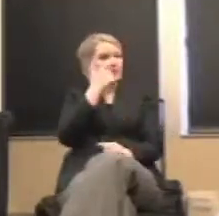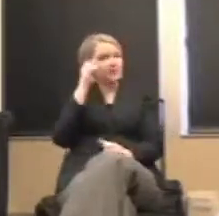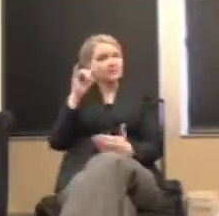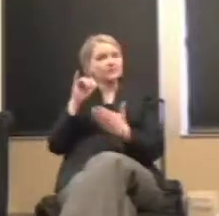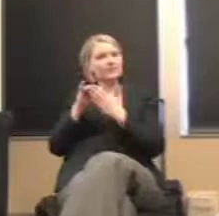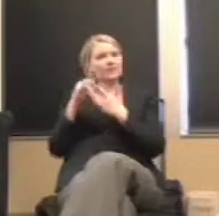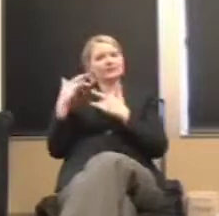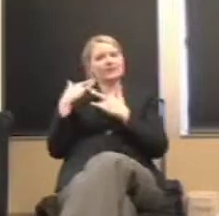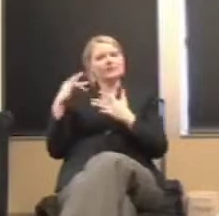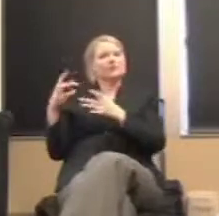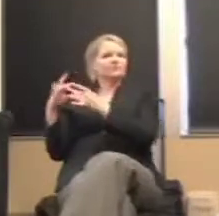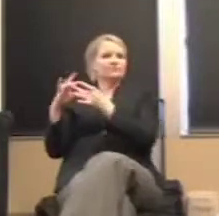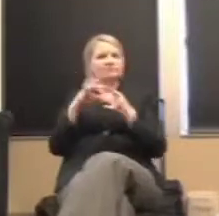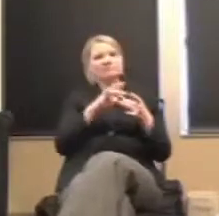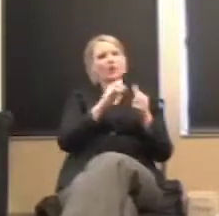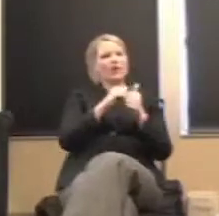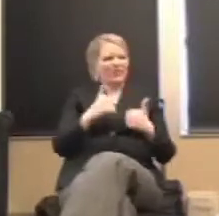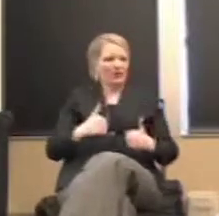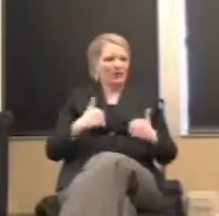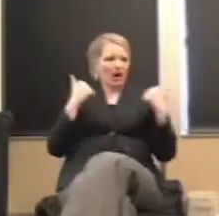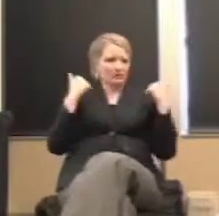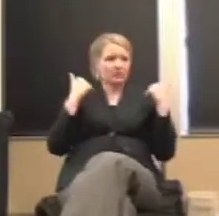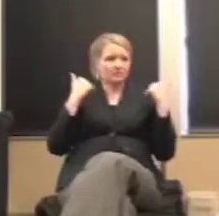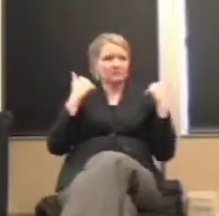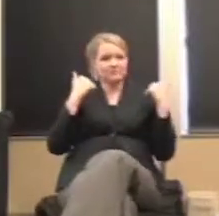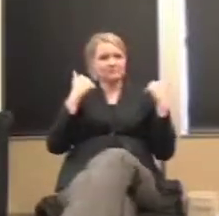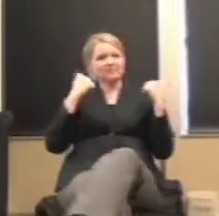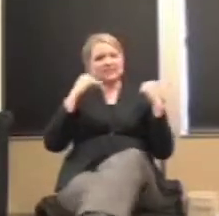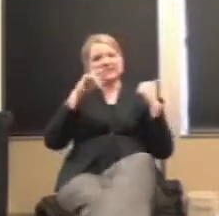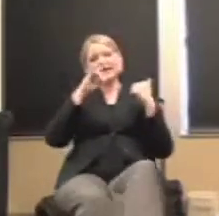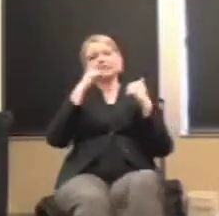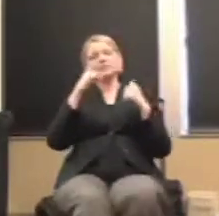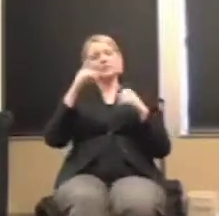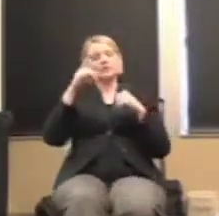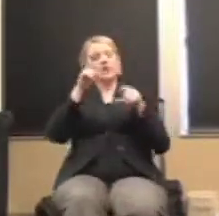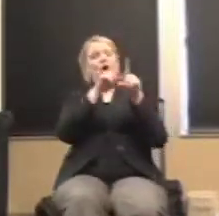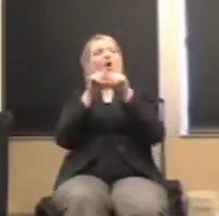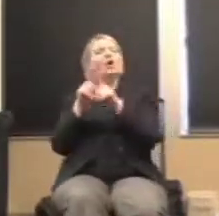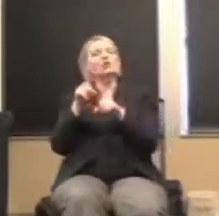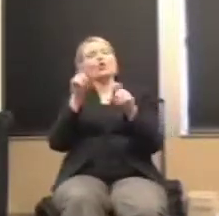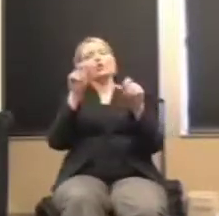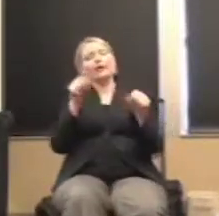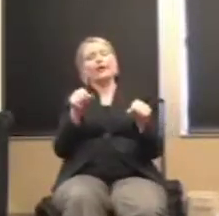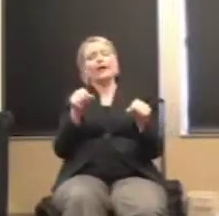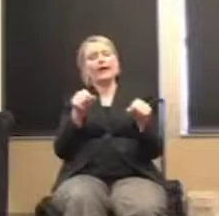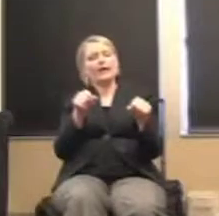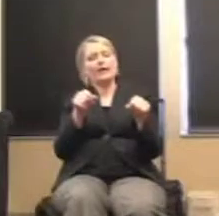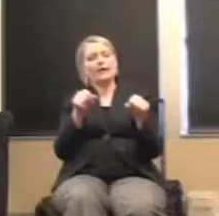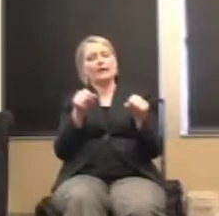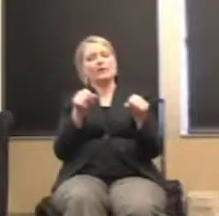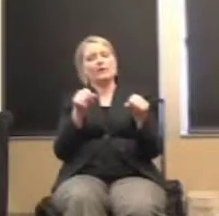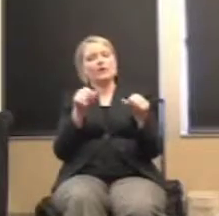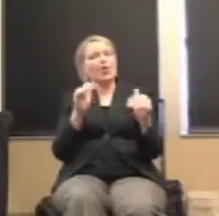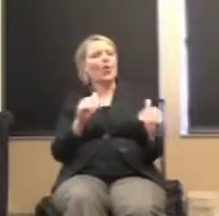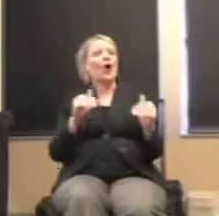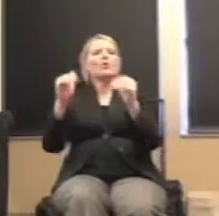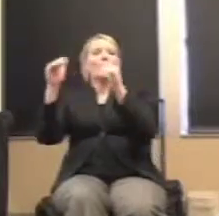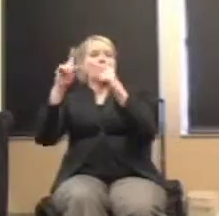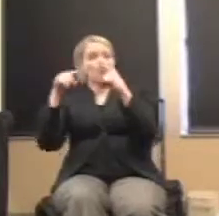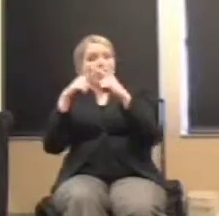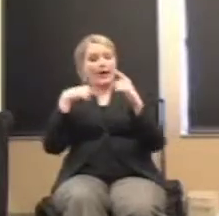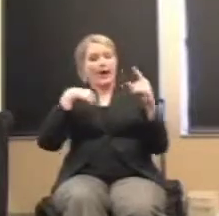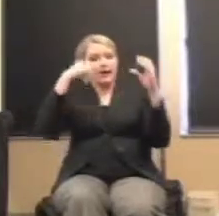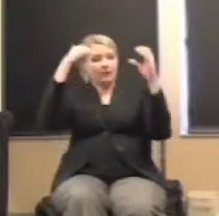pretty hand in hand with younger kids, right? This also can go all the way up. When I taught